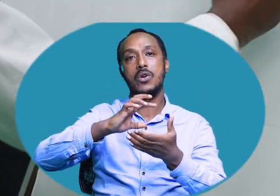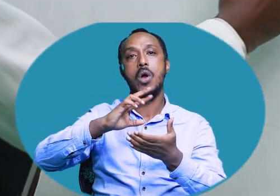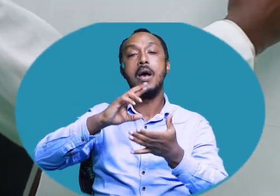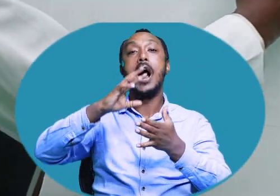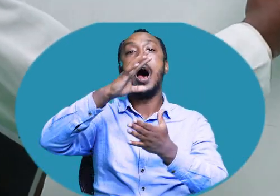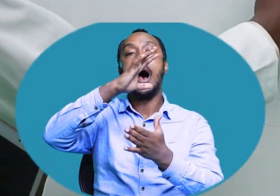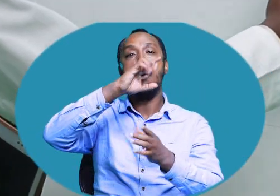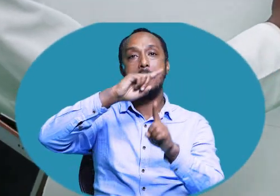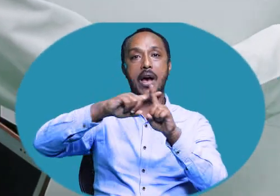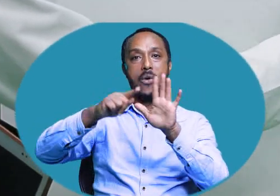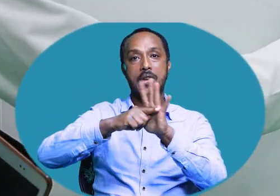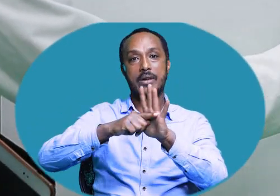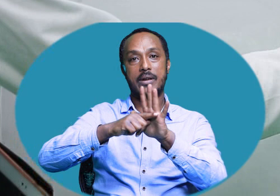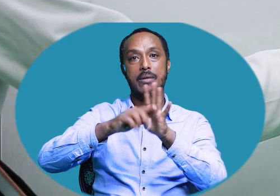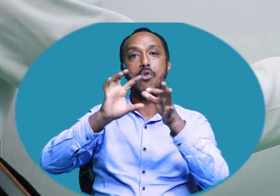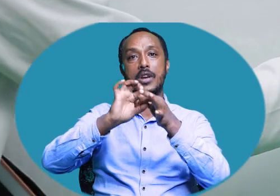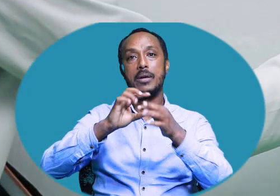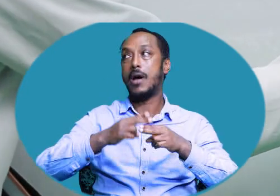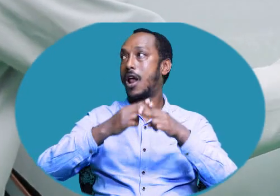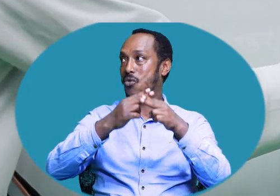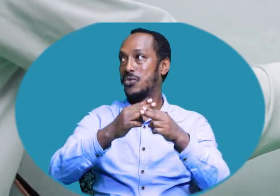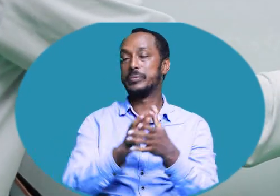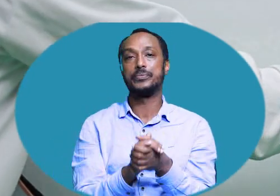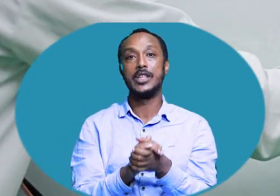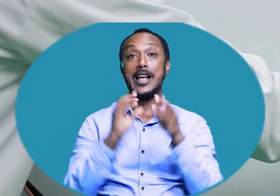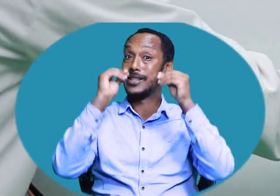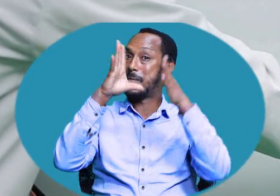Examples of ionic compounds.